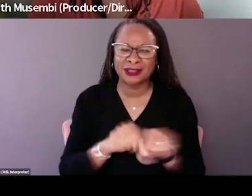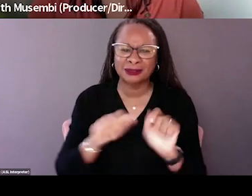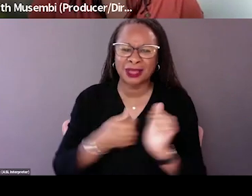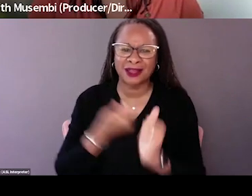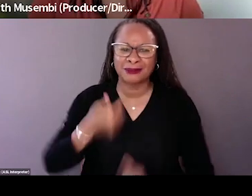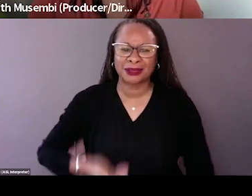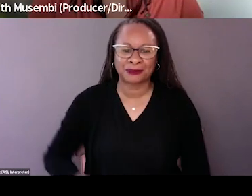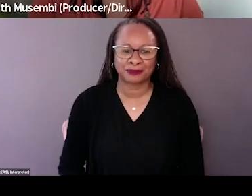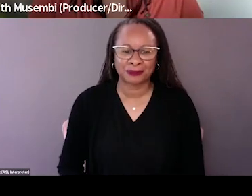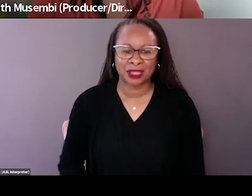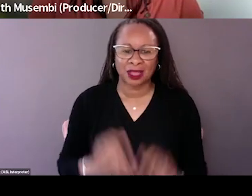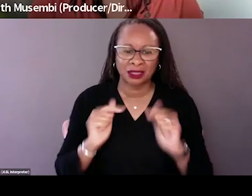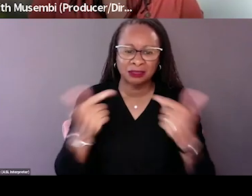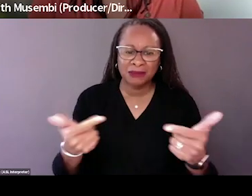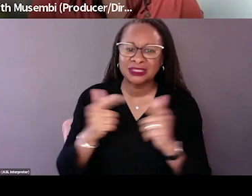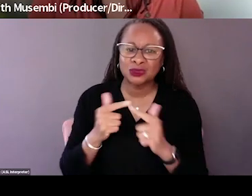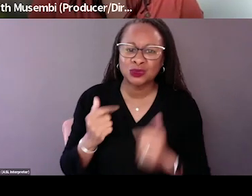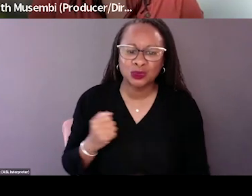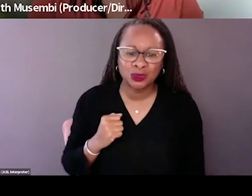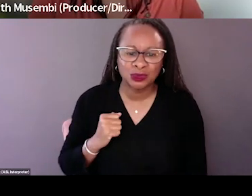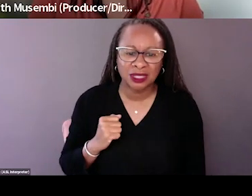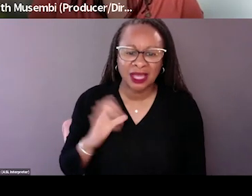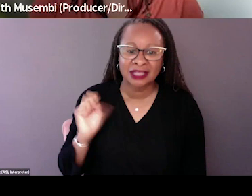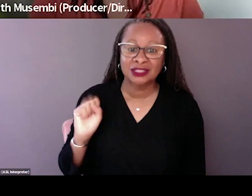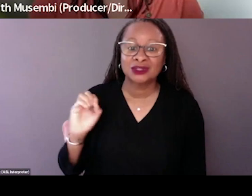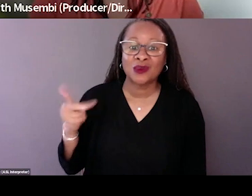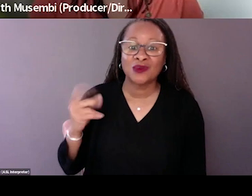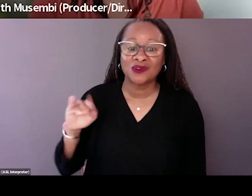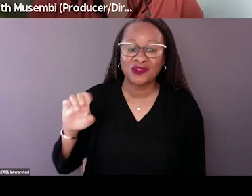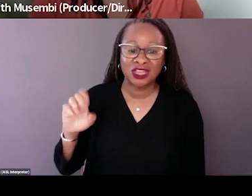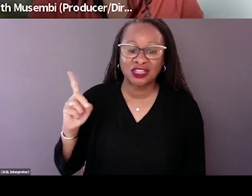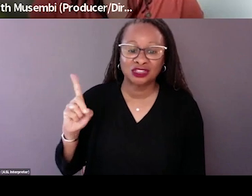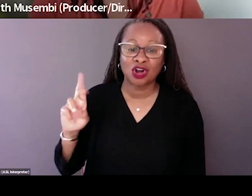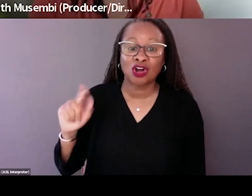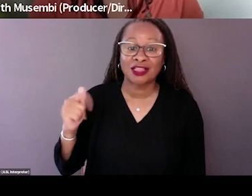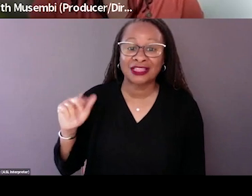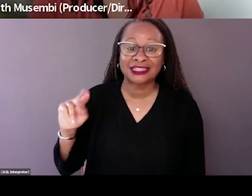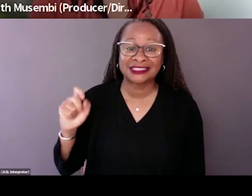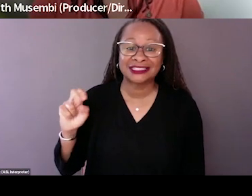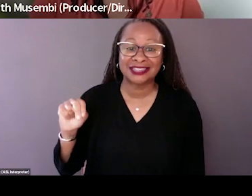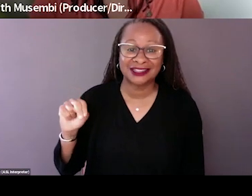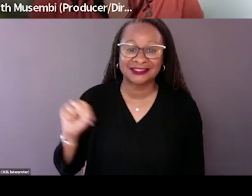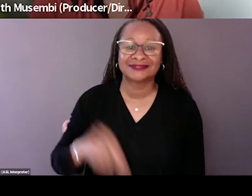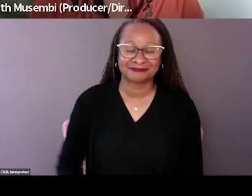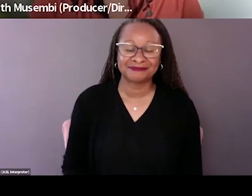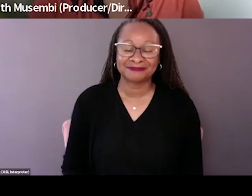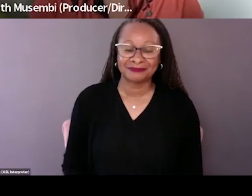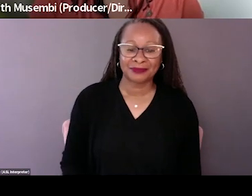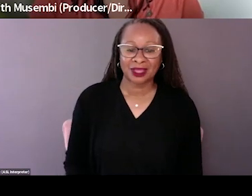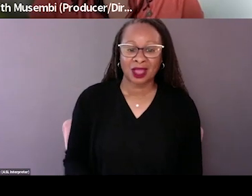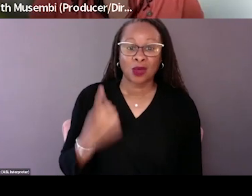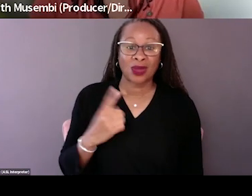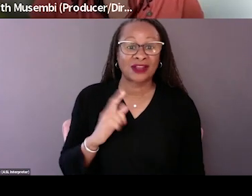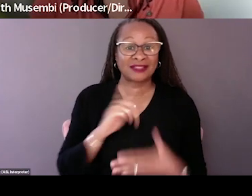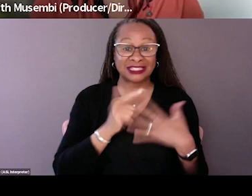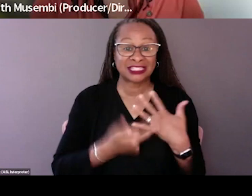pass it over to Sophie. Hello, my name is Sophie Darlington. I'm one of the series directors of